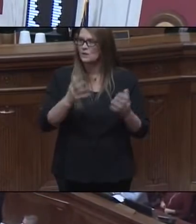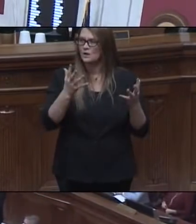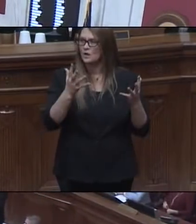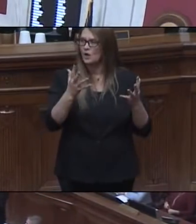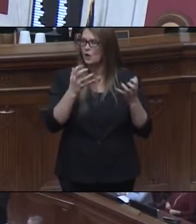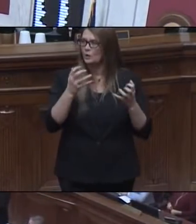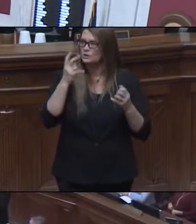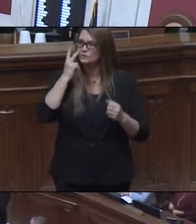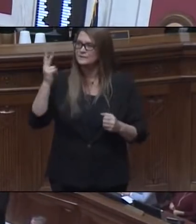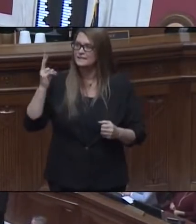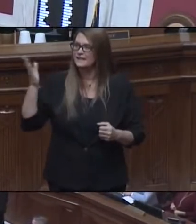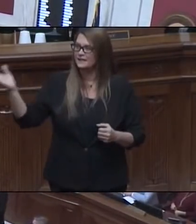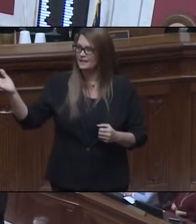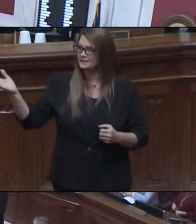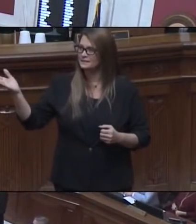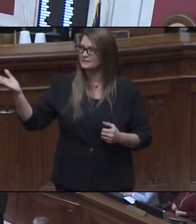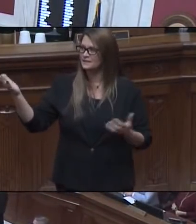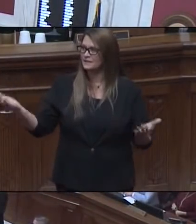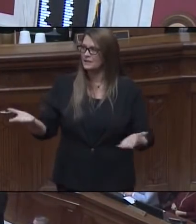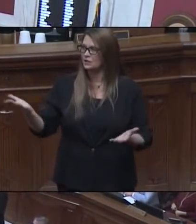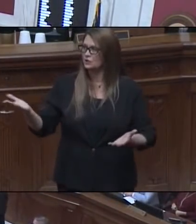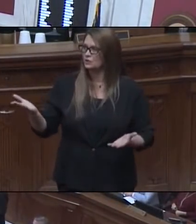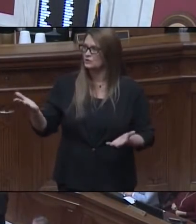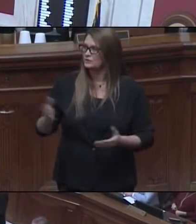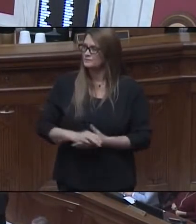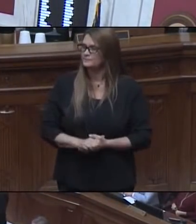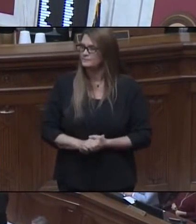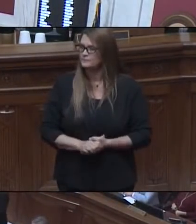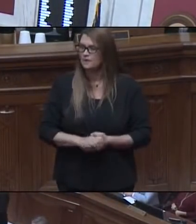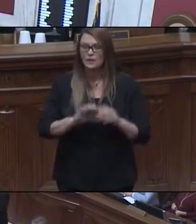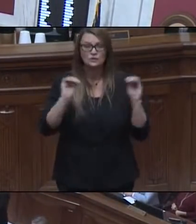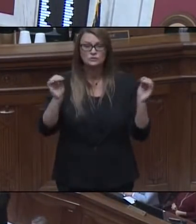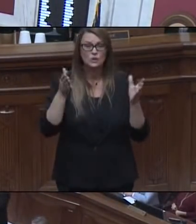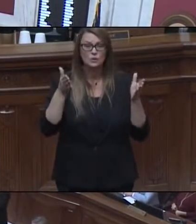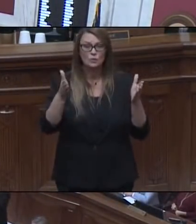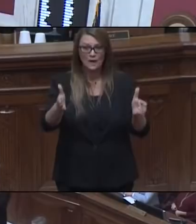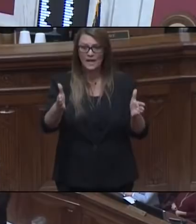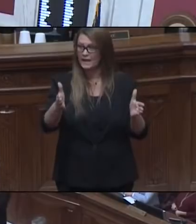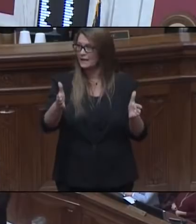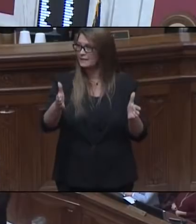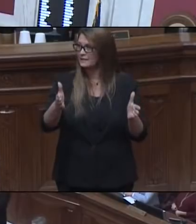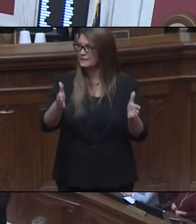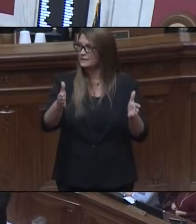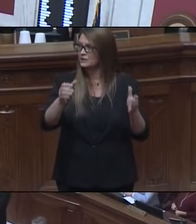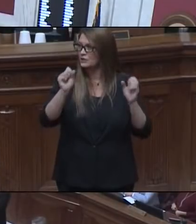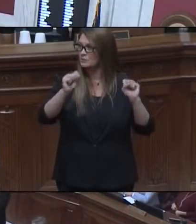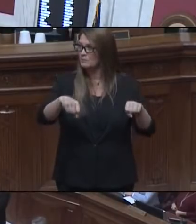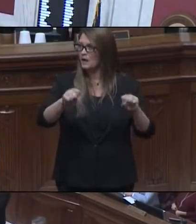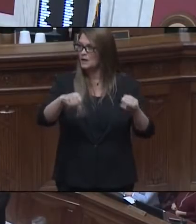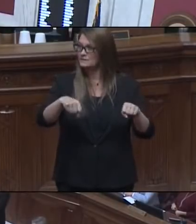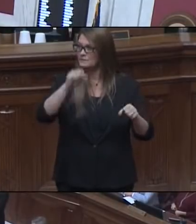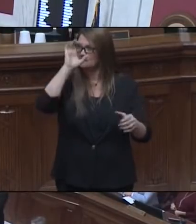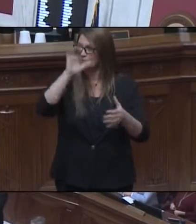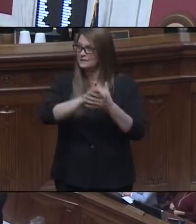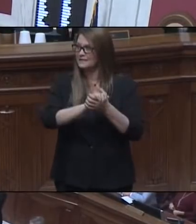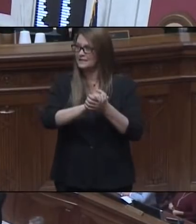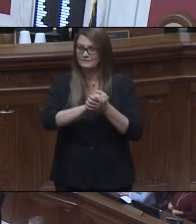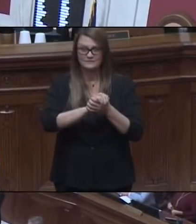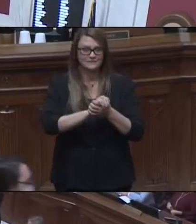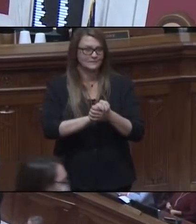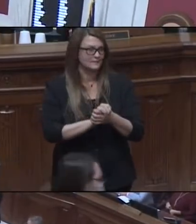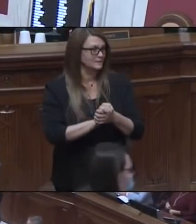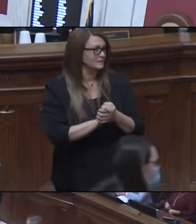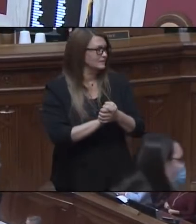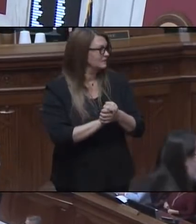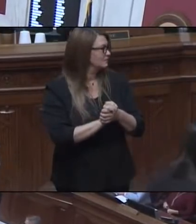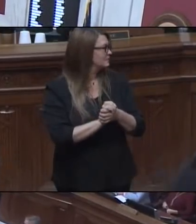at this right here, and you will not. There is no way that you could possibly believe this.